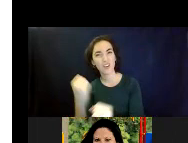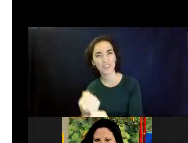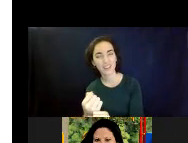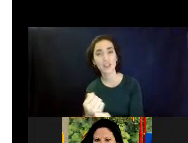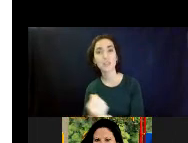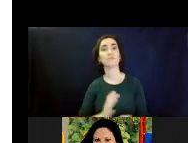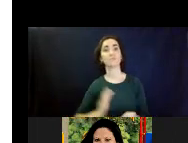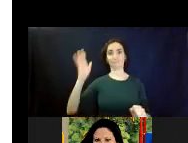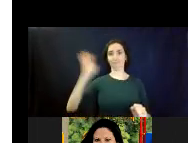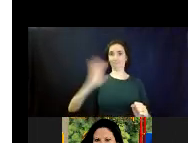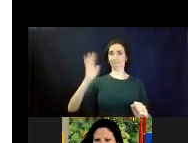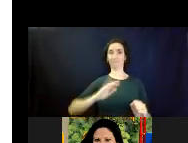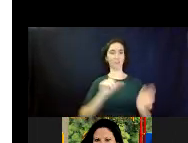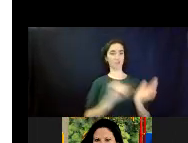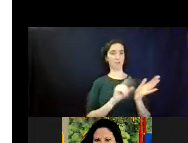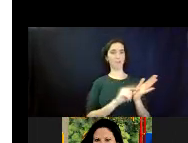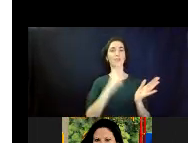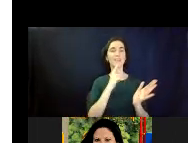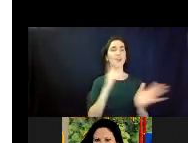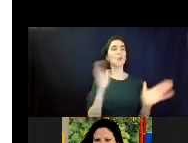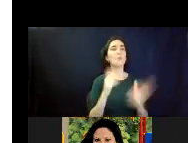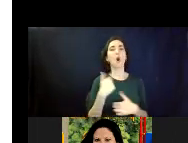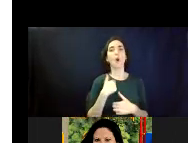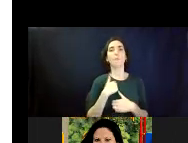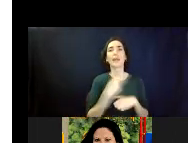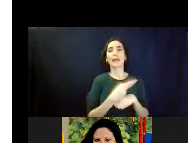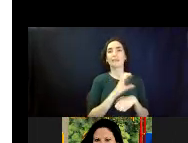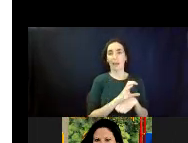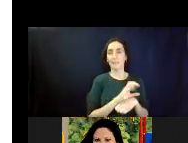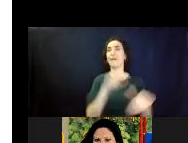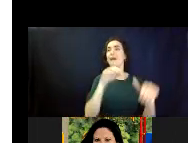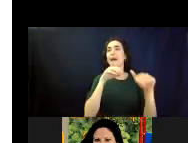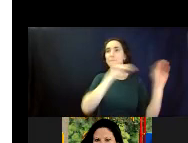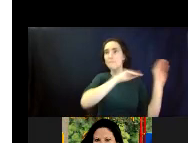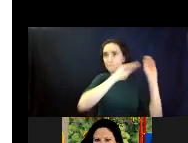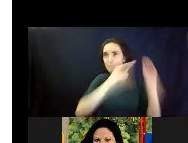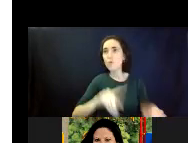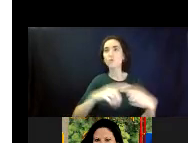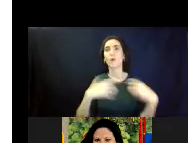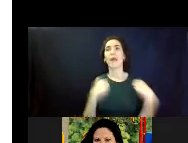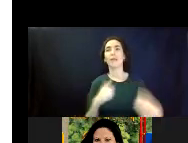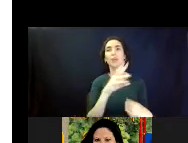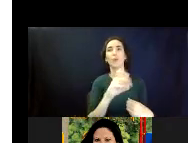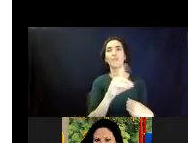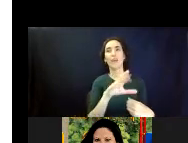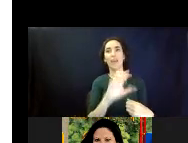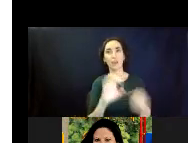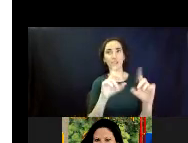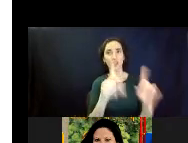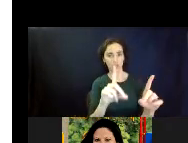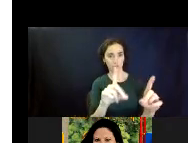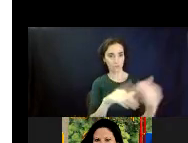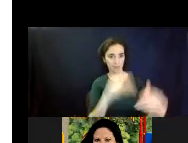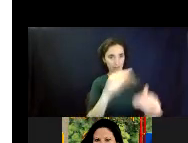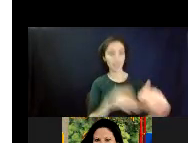of the handicapped moved into the health, education, and welfare buildings across the country on April 5th to